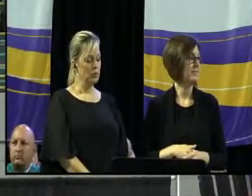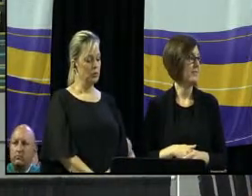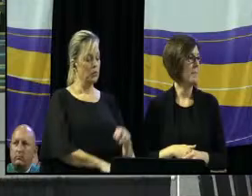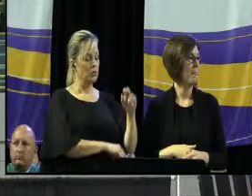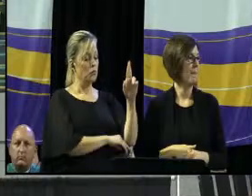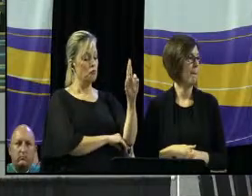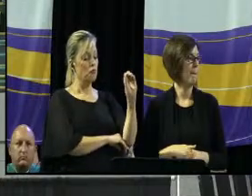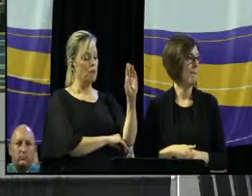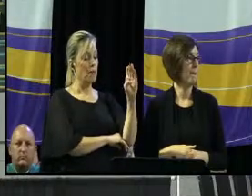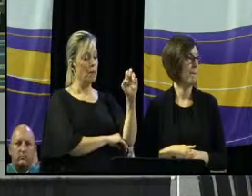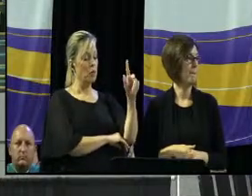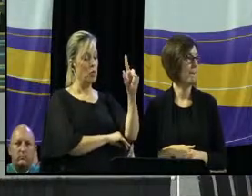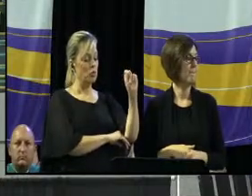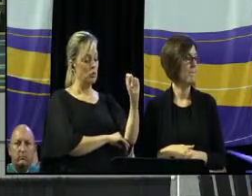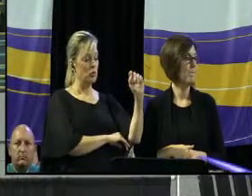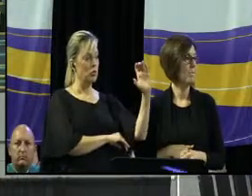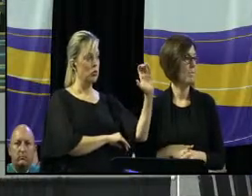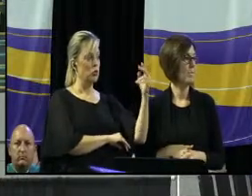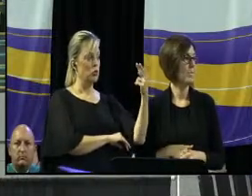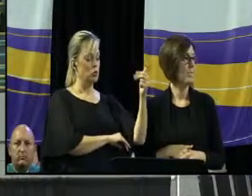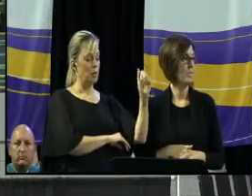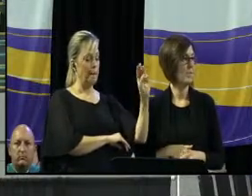Robert Haig Chapman.